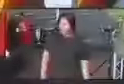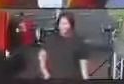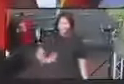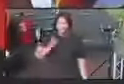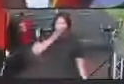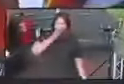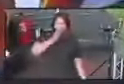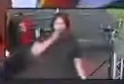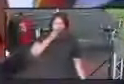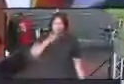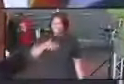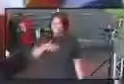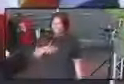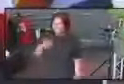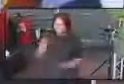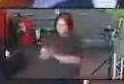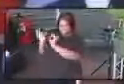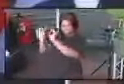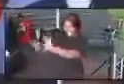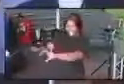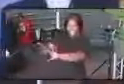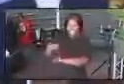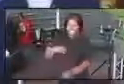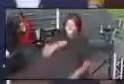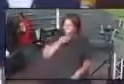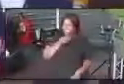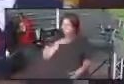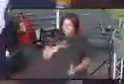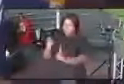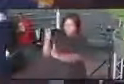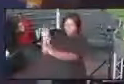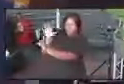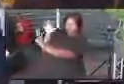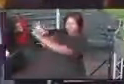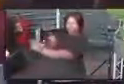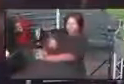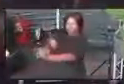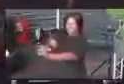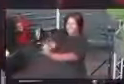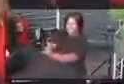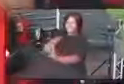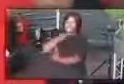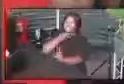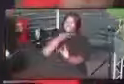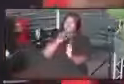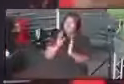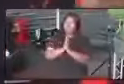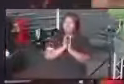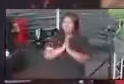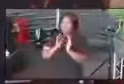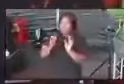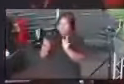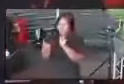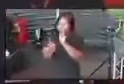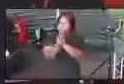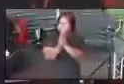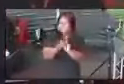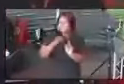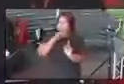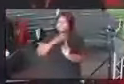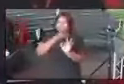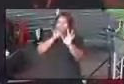Munna baka mutloya. Kamu komu kaka munna. Arikopan. La tloya